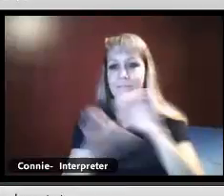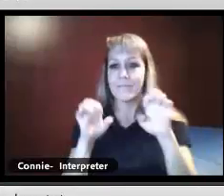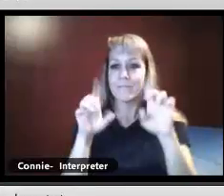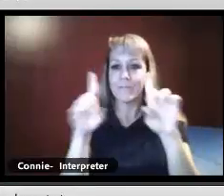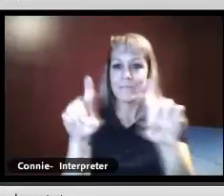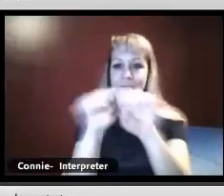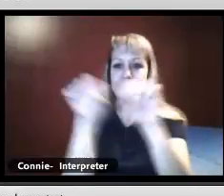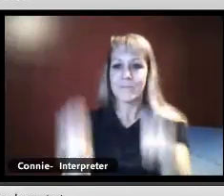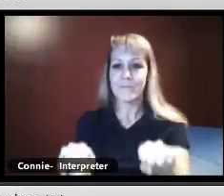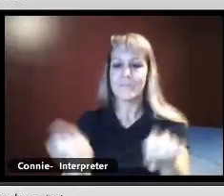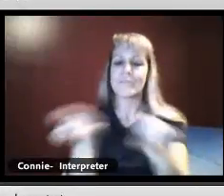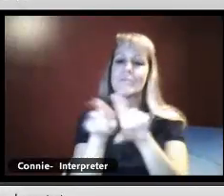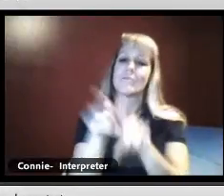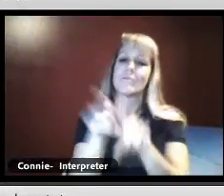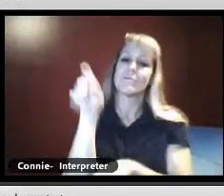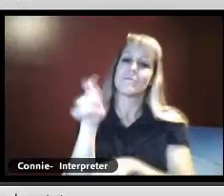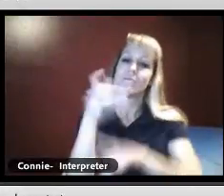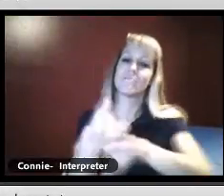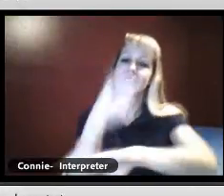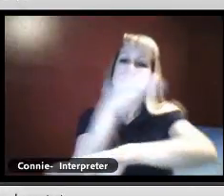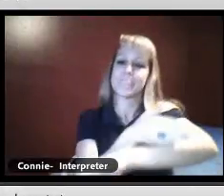our need to enhance that.